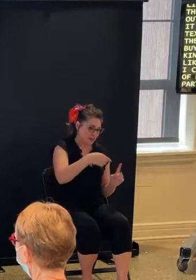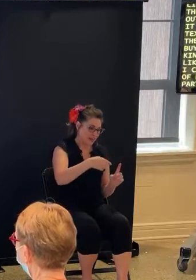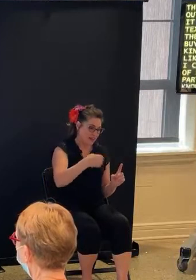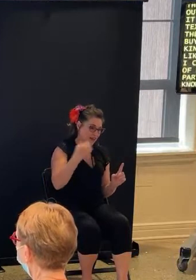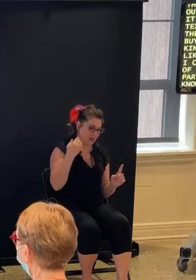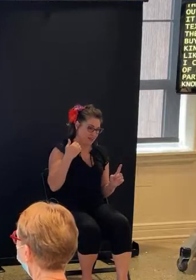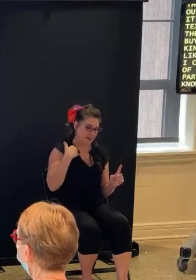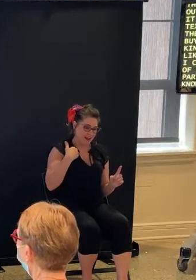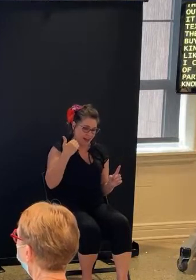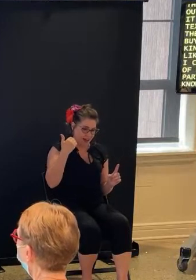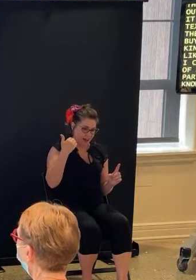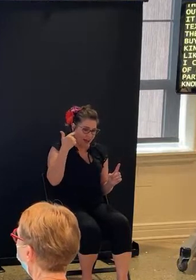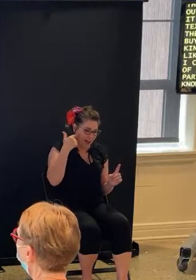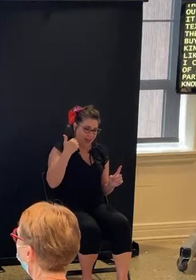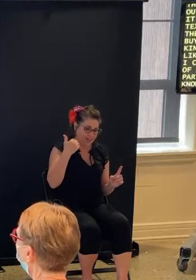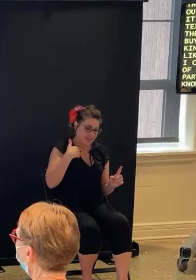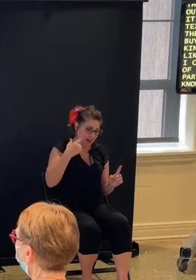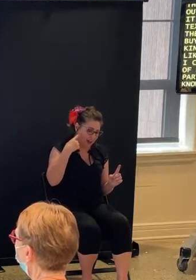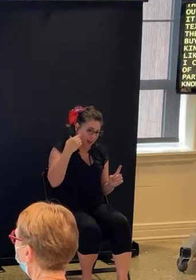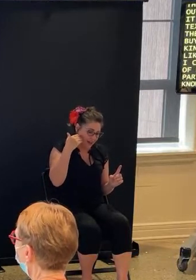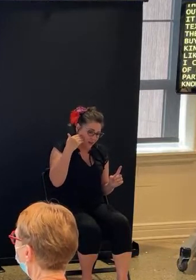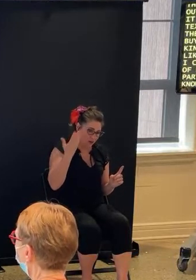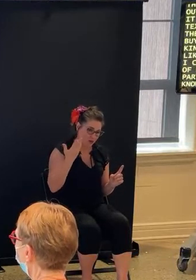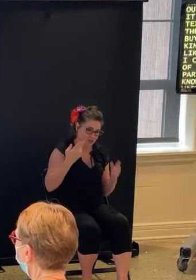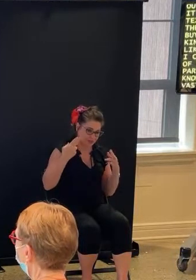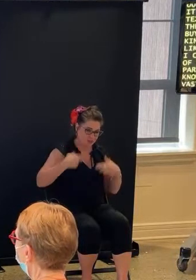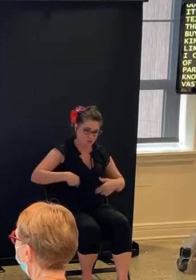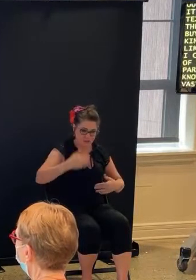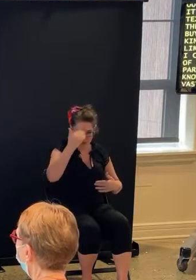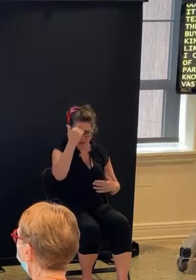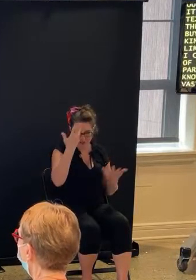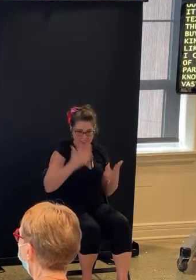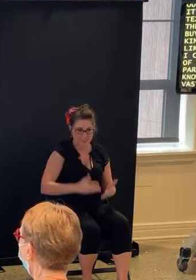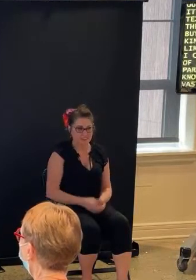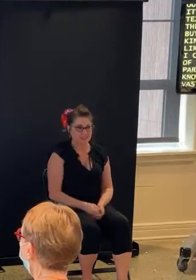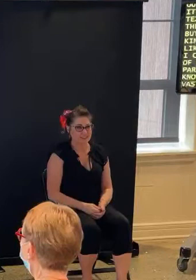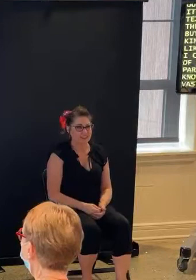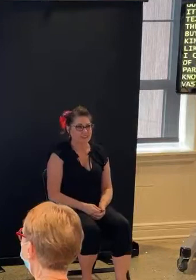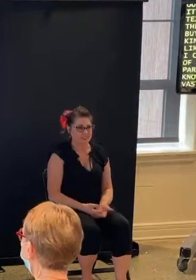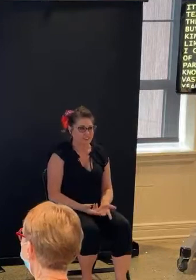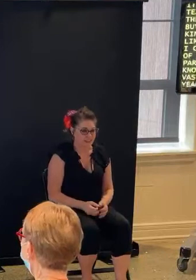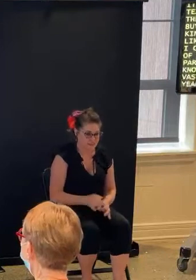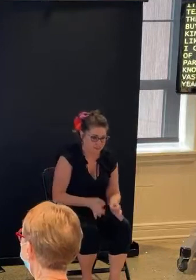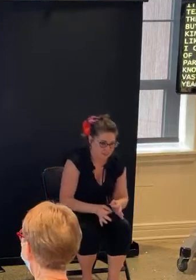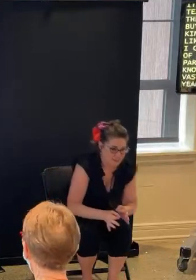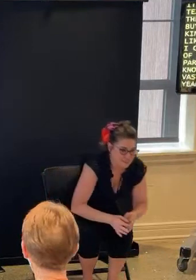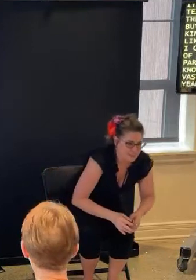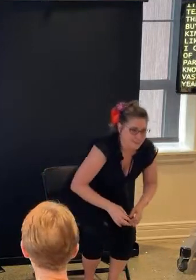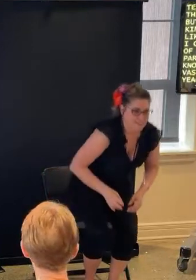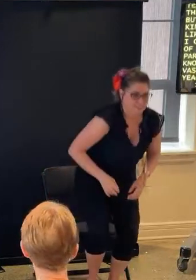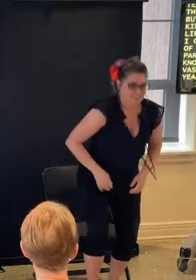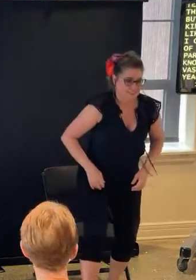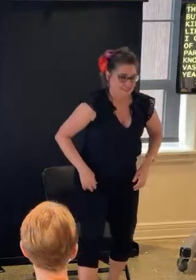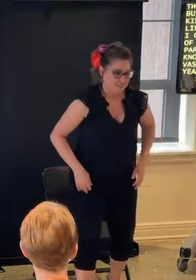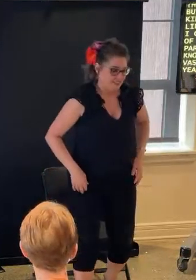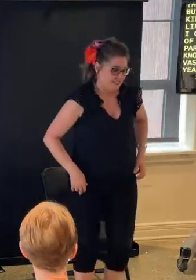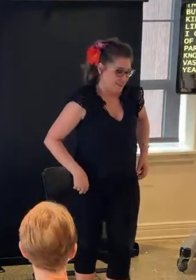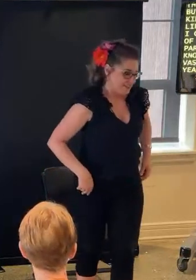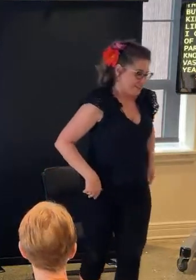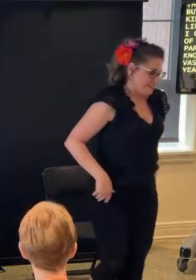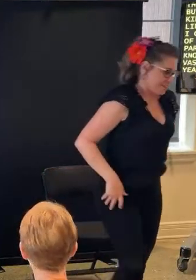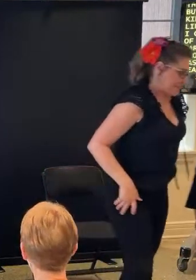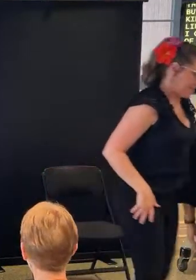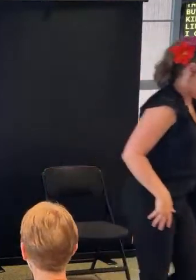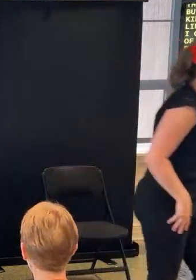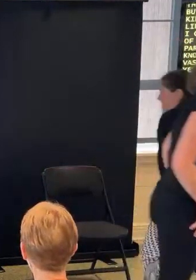the vastness that is human knowledge. Yeah. Thank you. The one thing that I sort